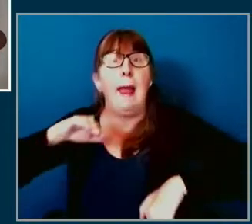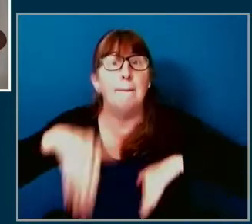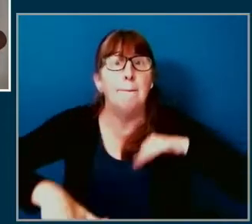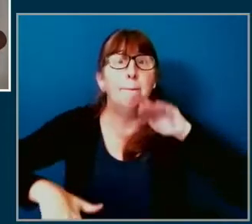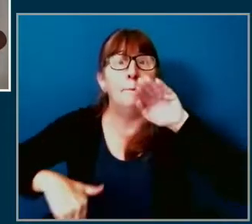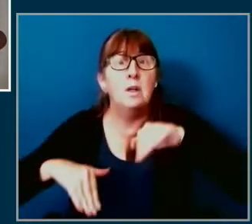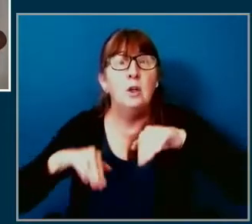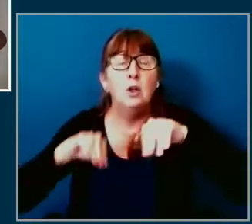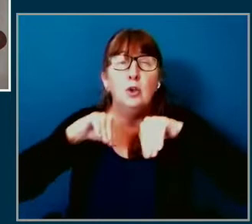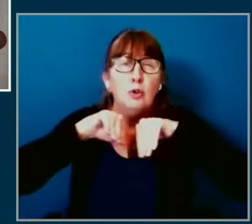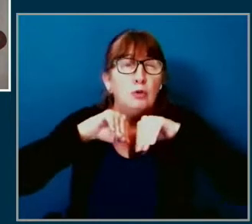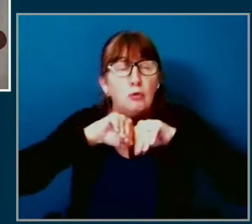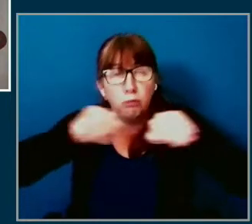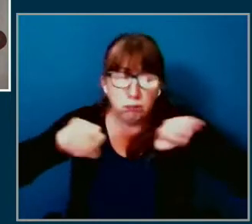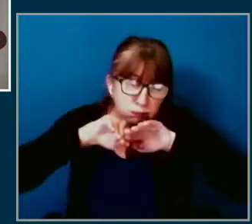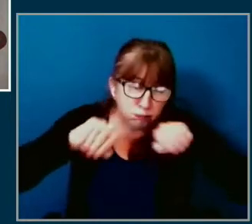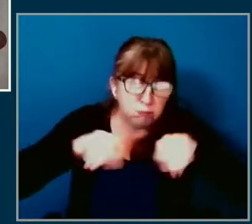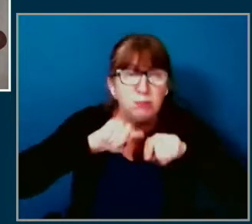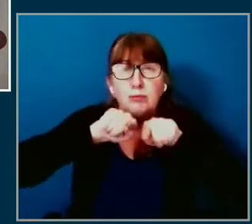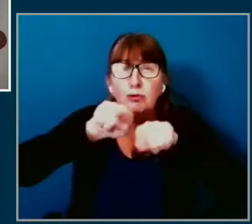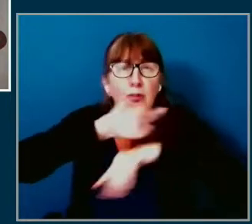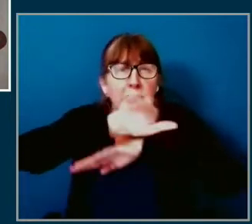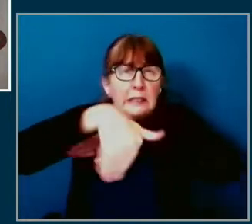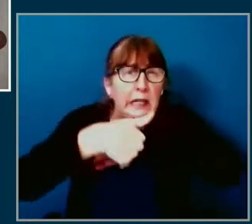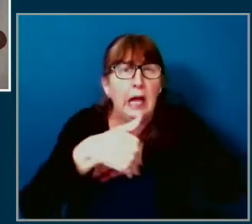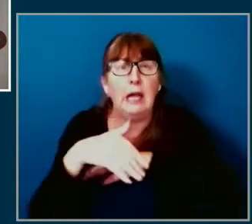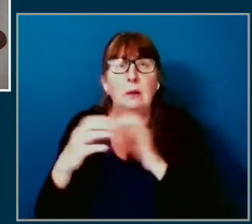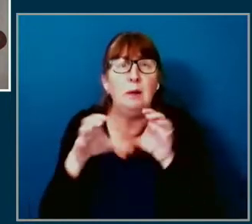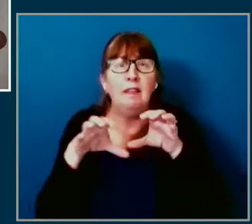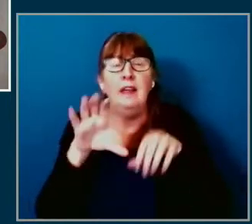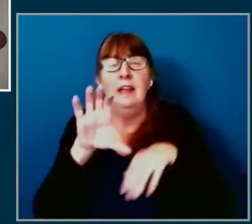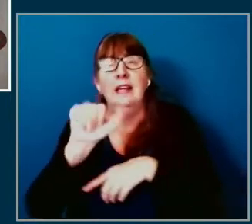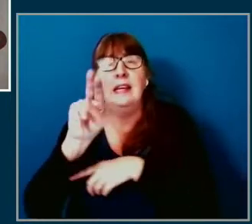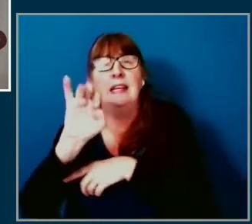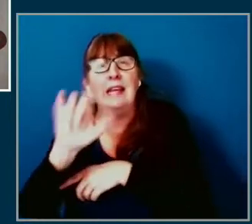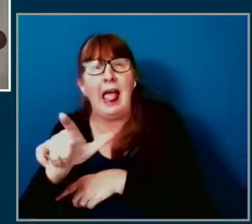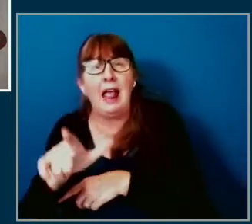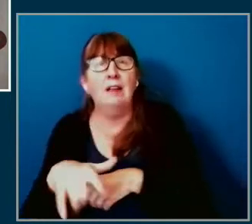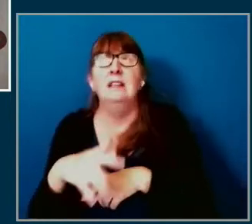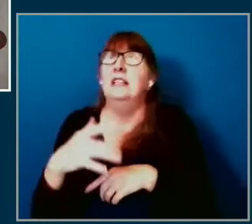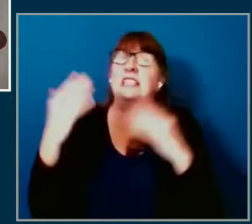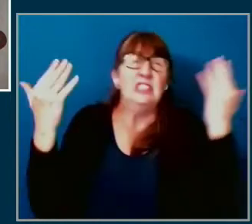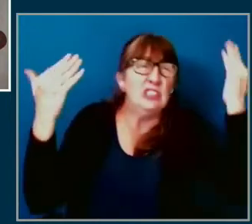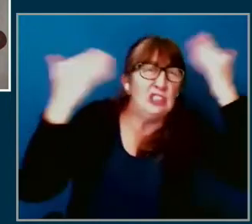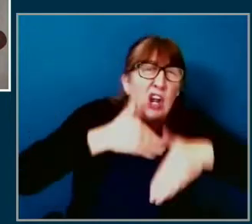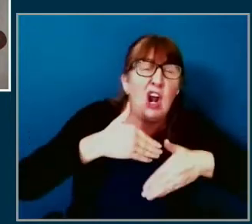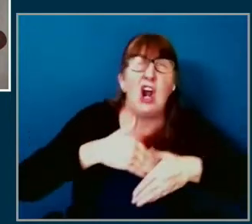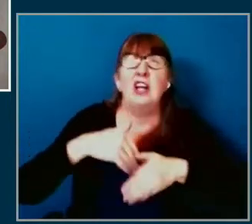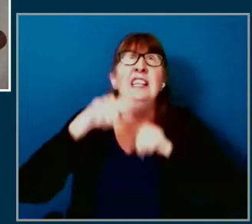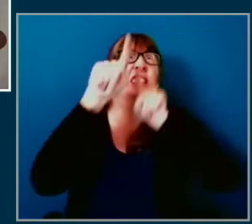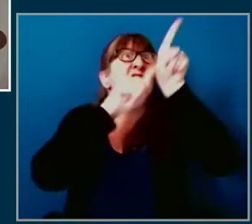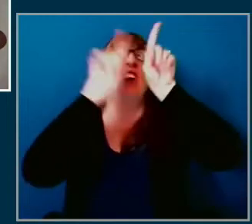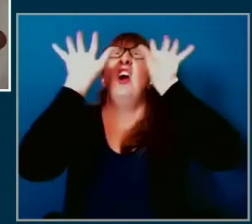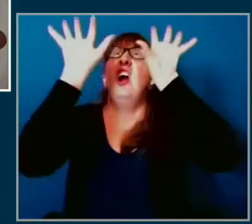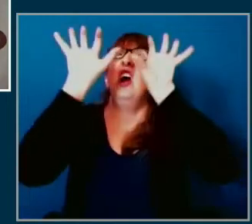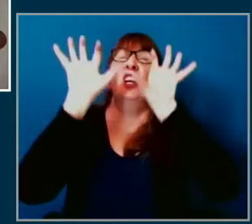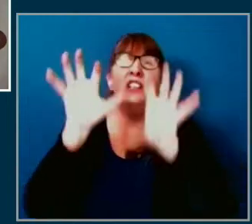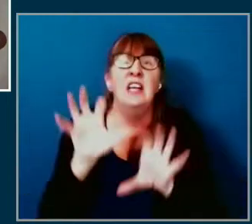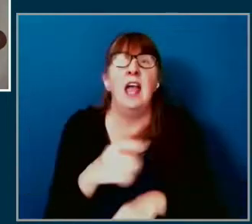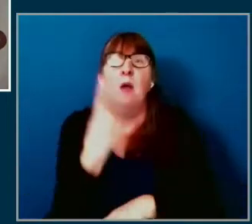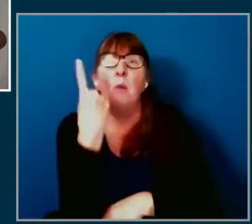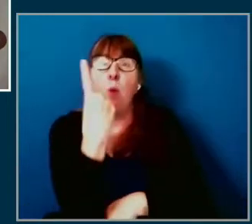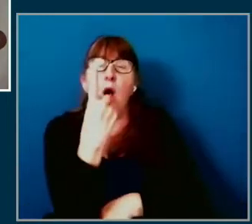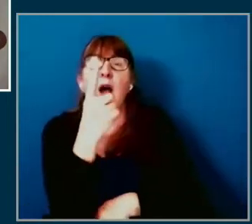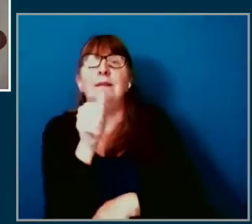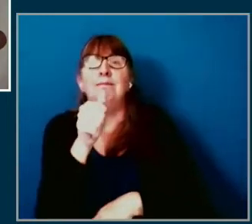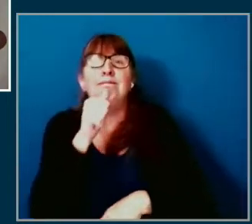night across a deep canal with only the lights of the stars and an underground coyote as his guide. He literally